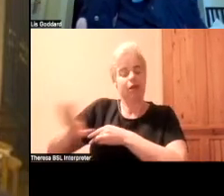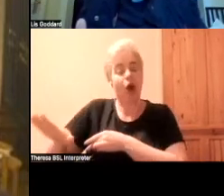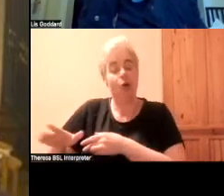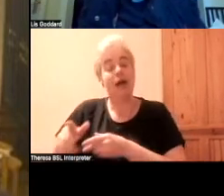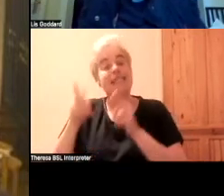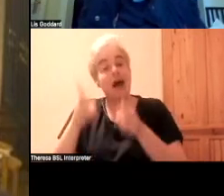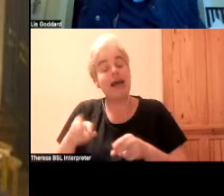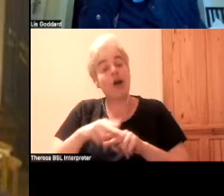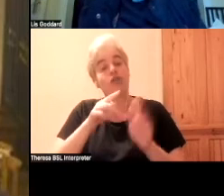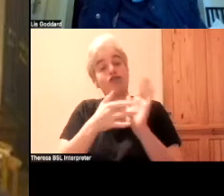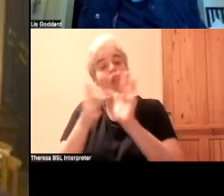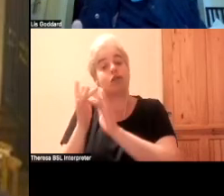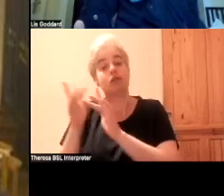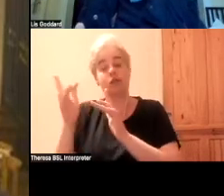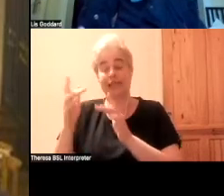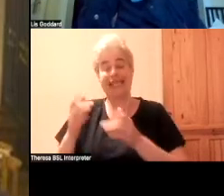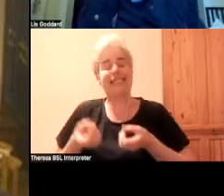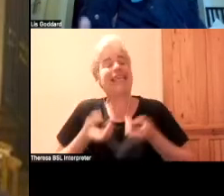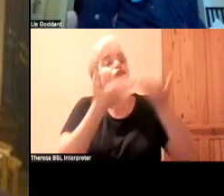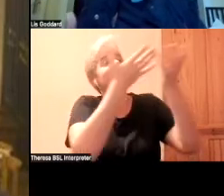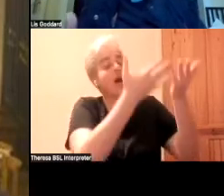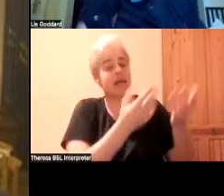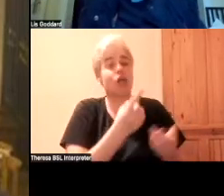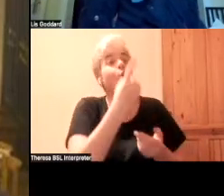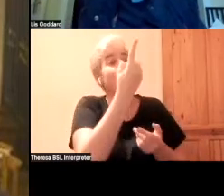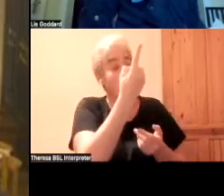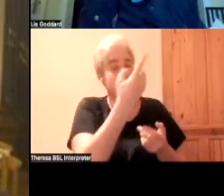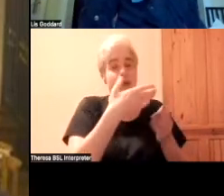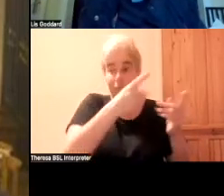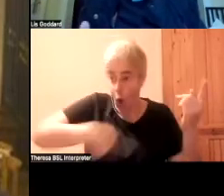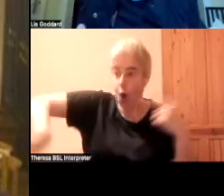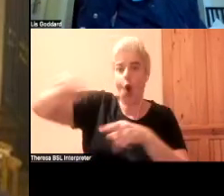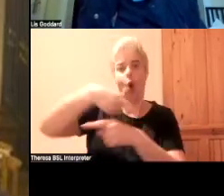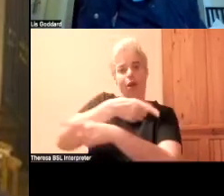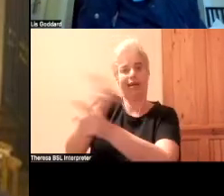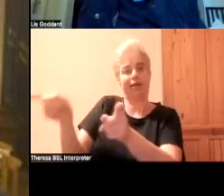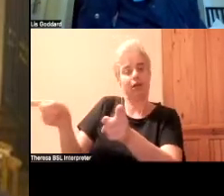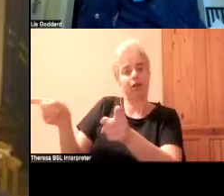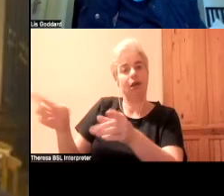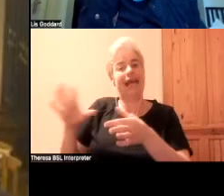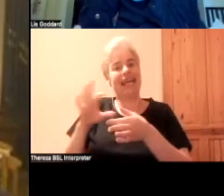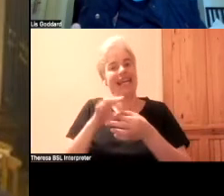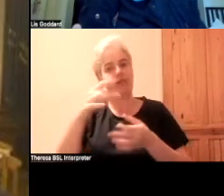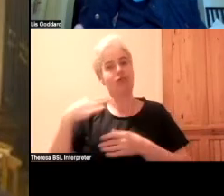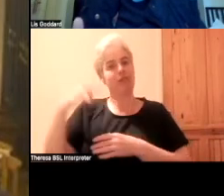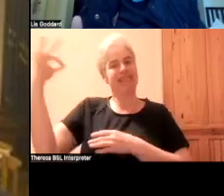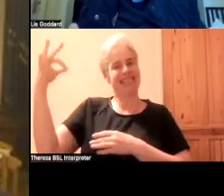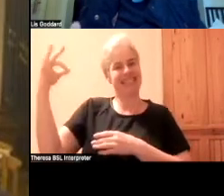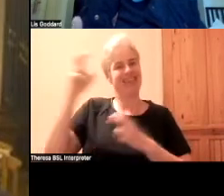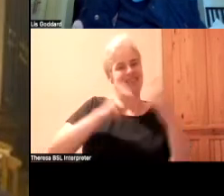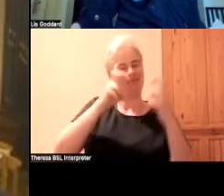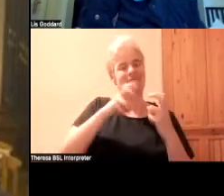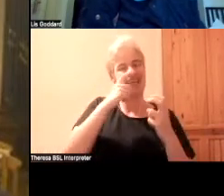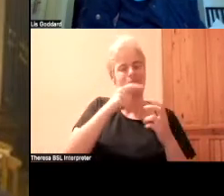us, his sacrifice was once for all. Linked with the representative argument can be a